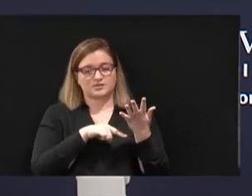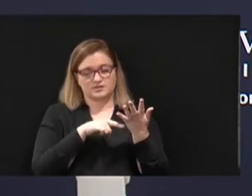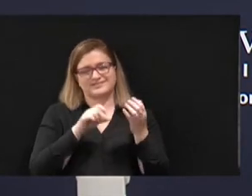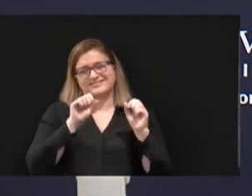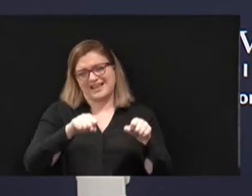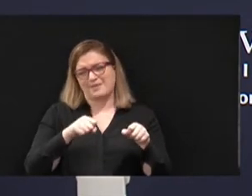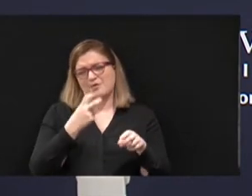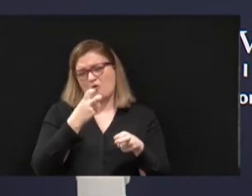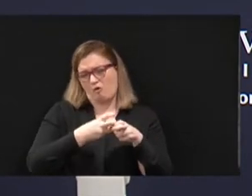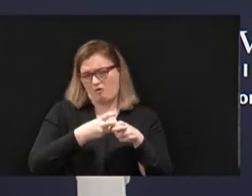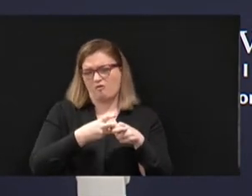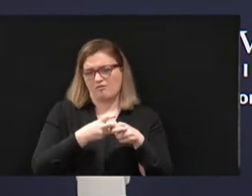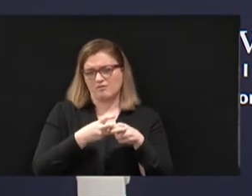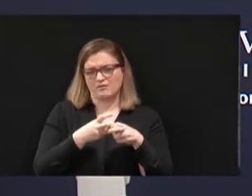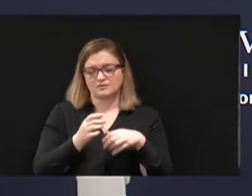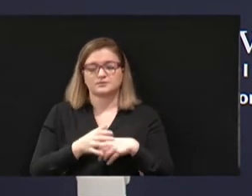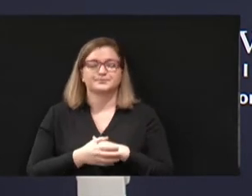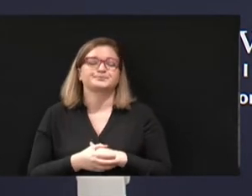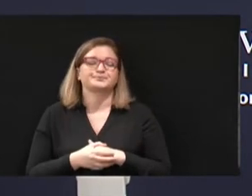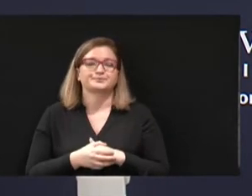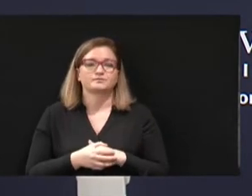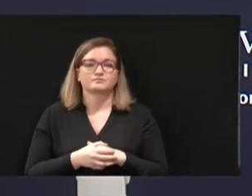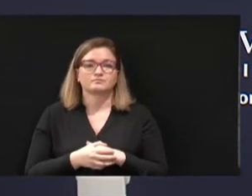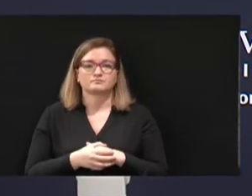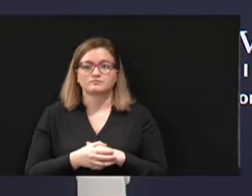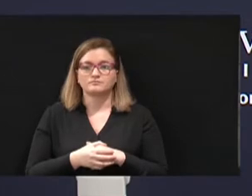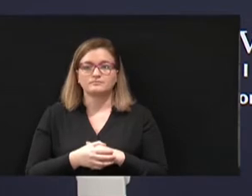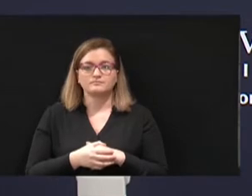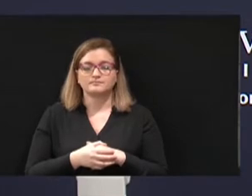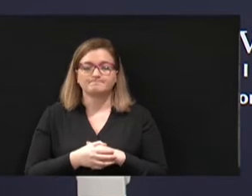this background, but our small little